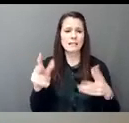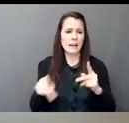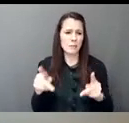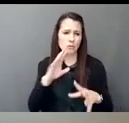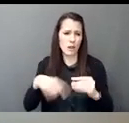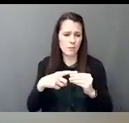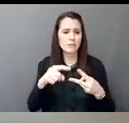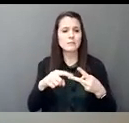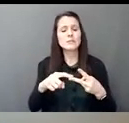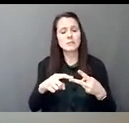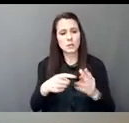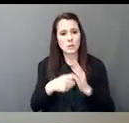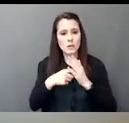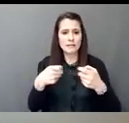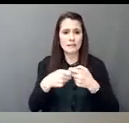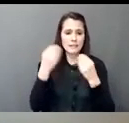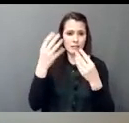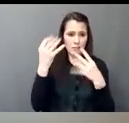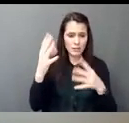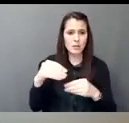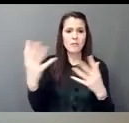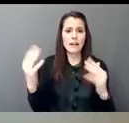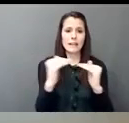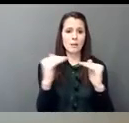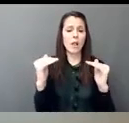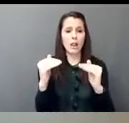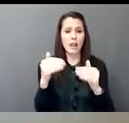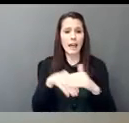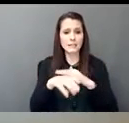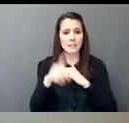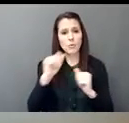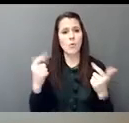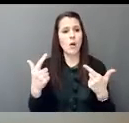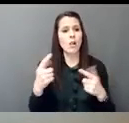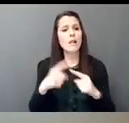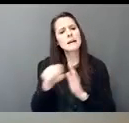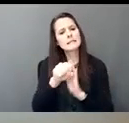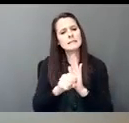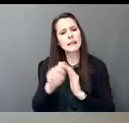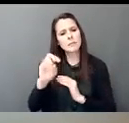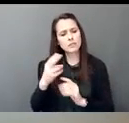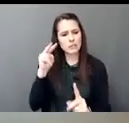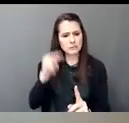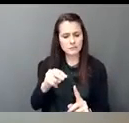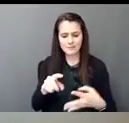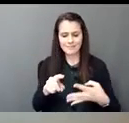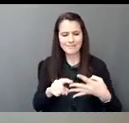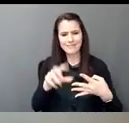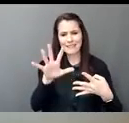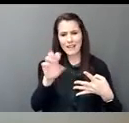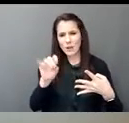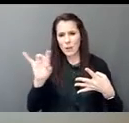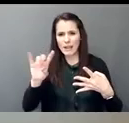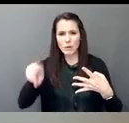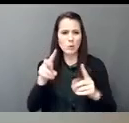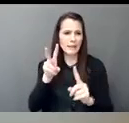information provide equal or equivalent access to everyone. But from a state perspective, Section 508 only applies in certain